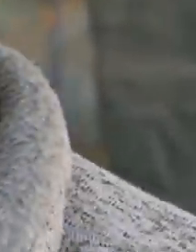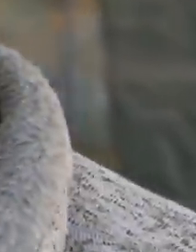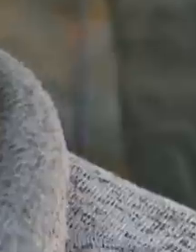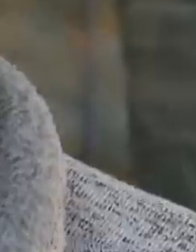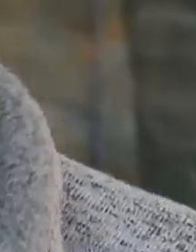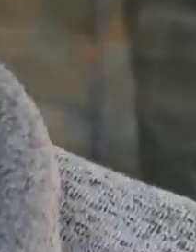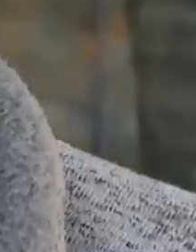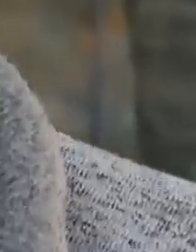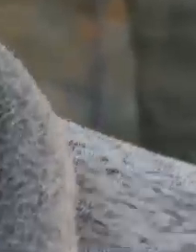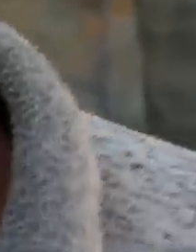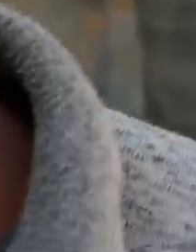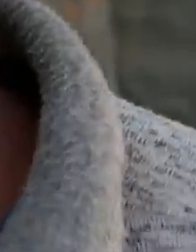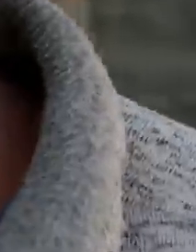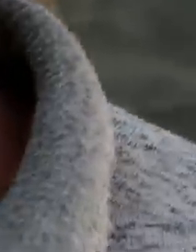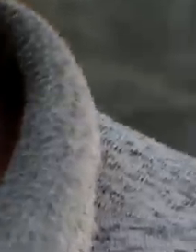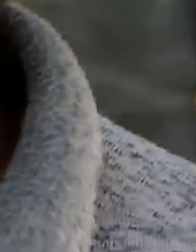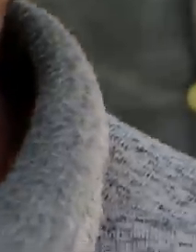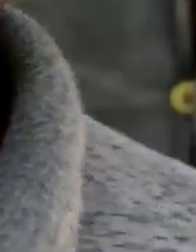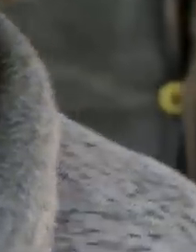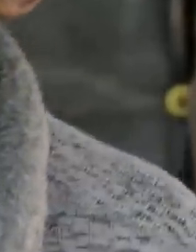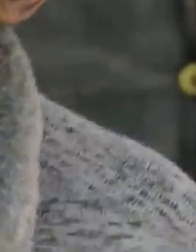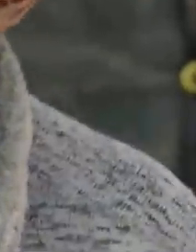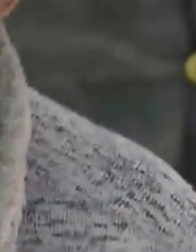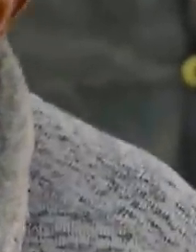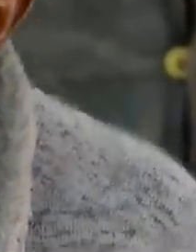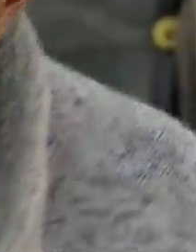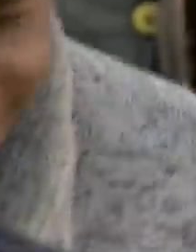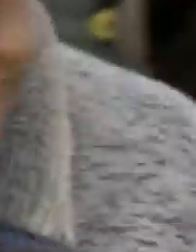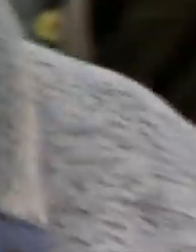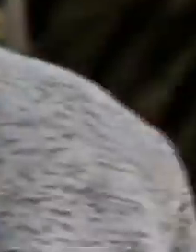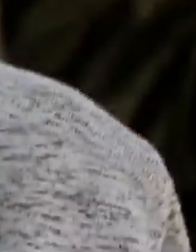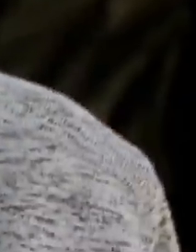I'm asking so that you guys can share your reality with us.